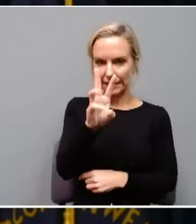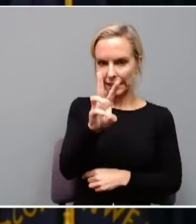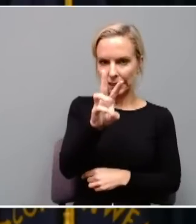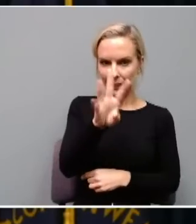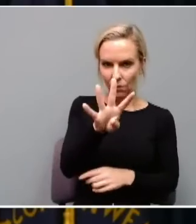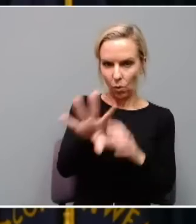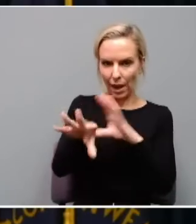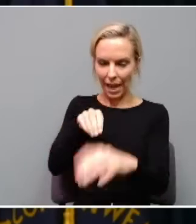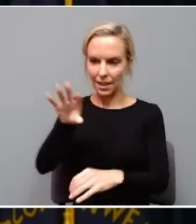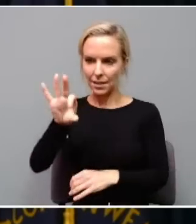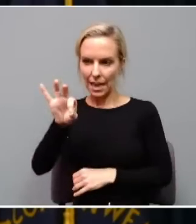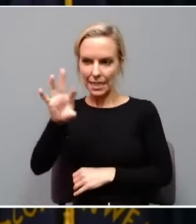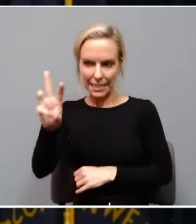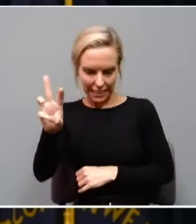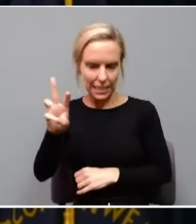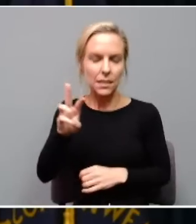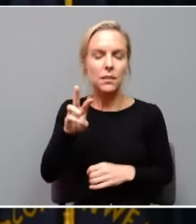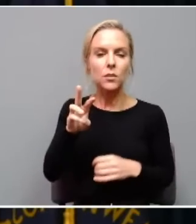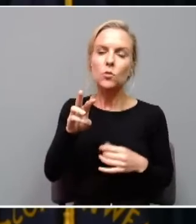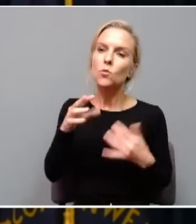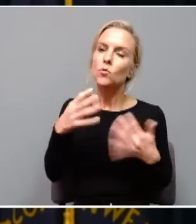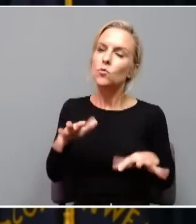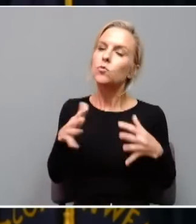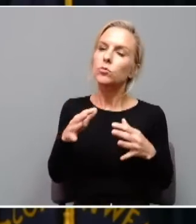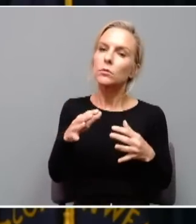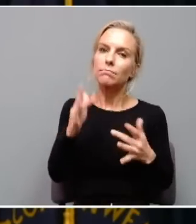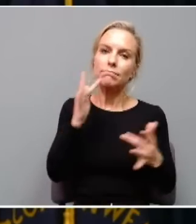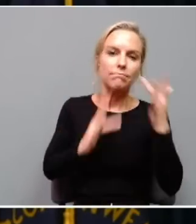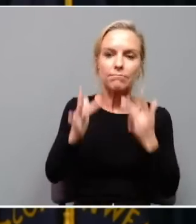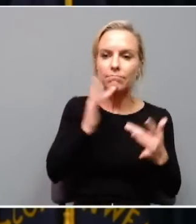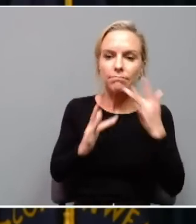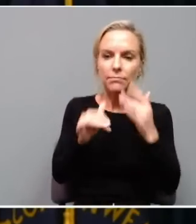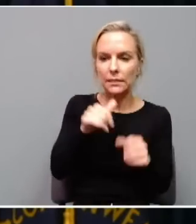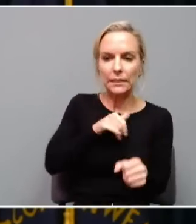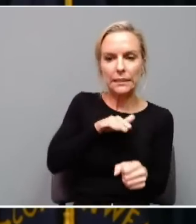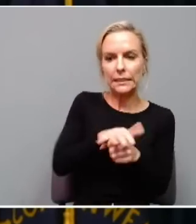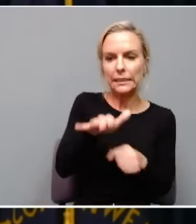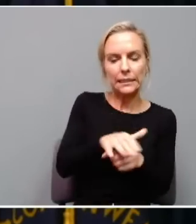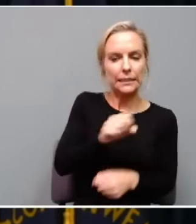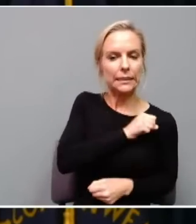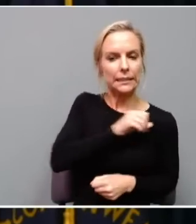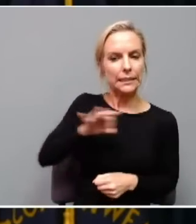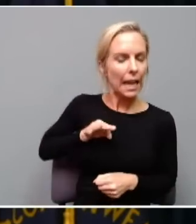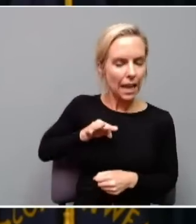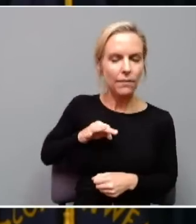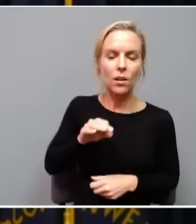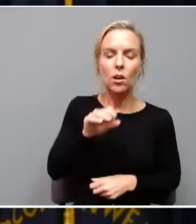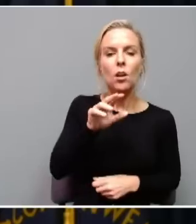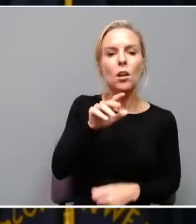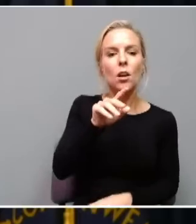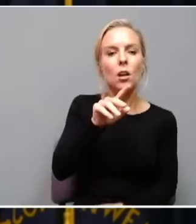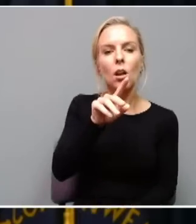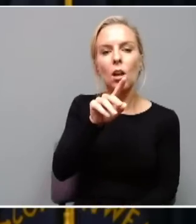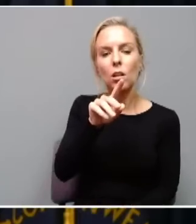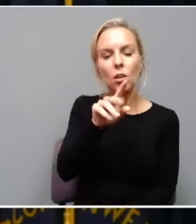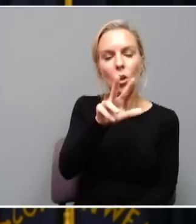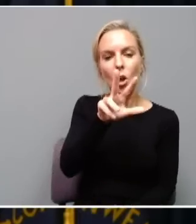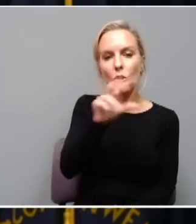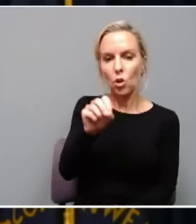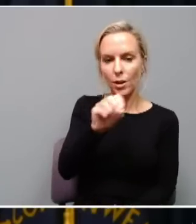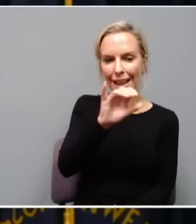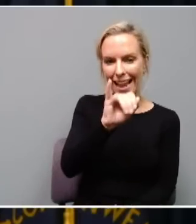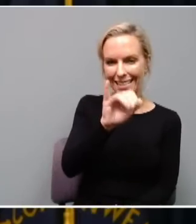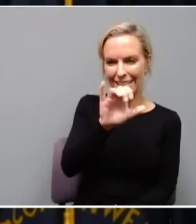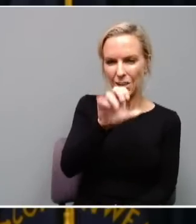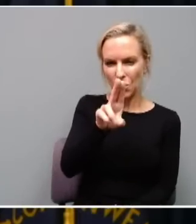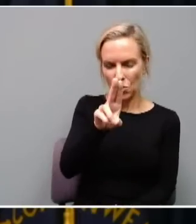96 reporting critical staffing shortages. We have 130 ICU beds available as of today. Remember, that's always